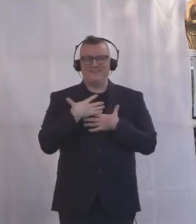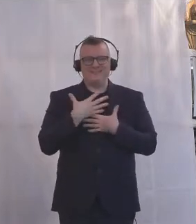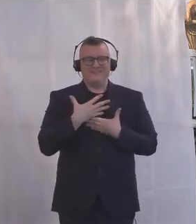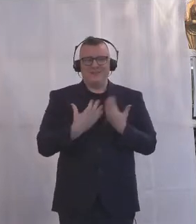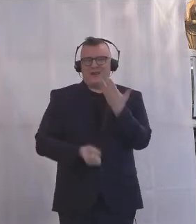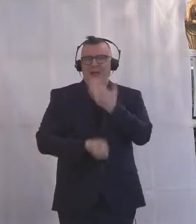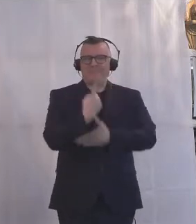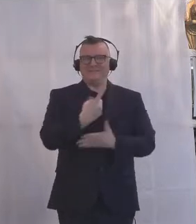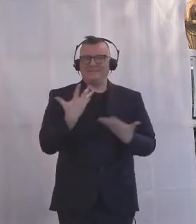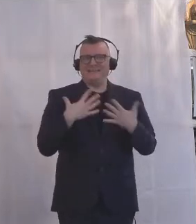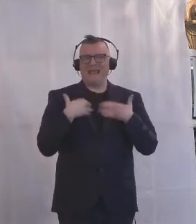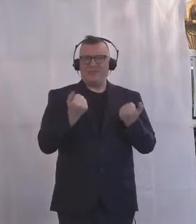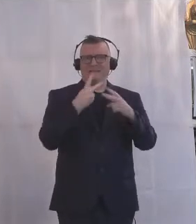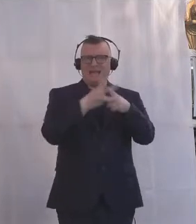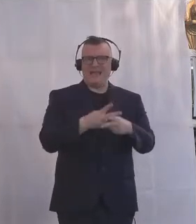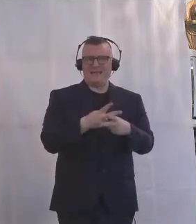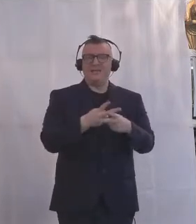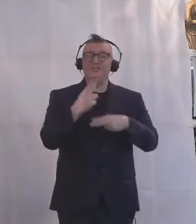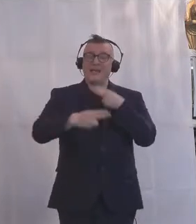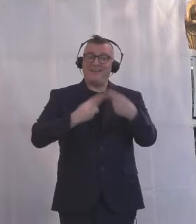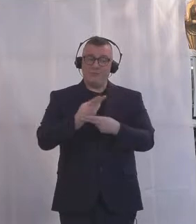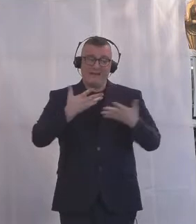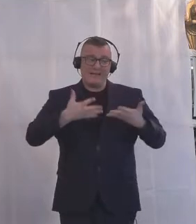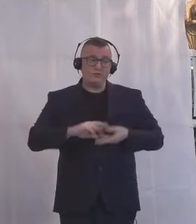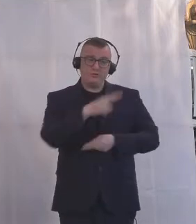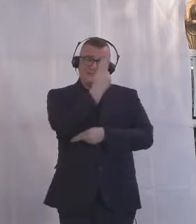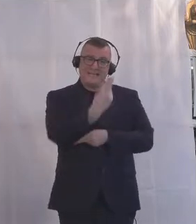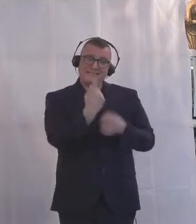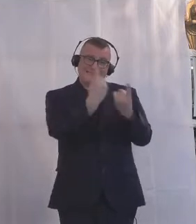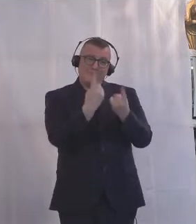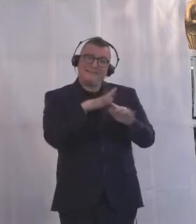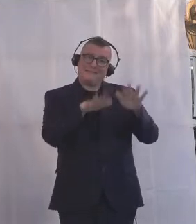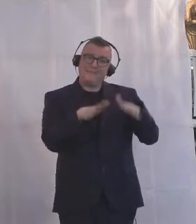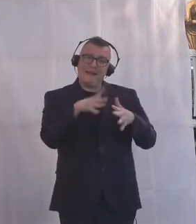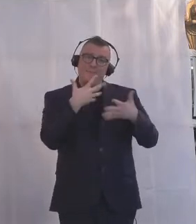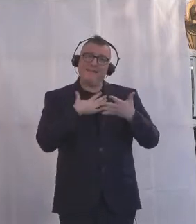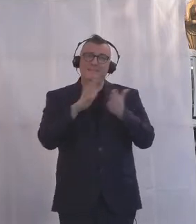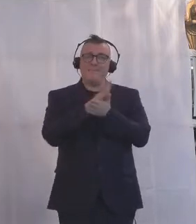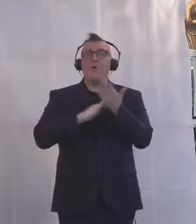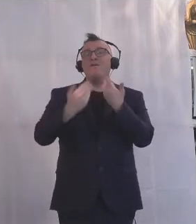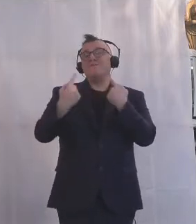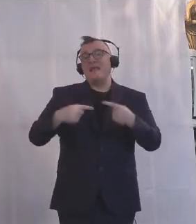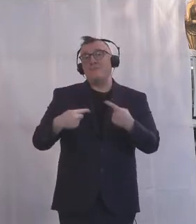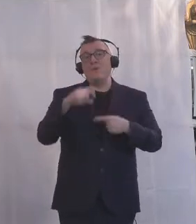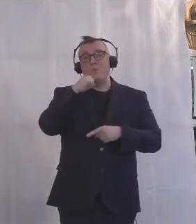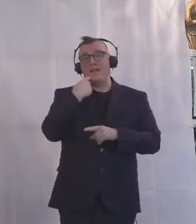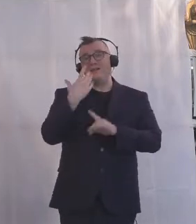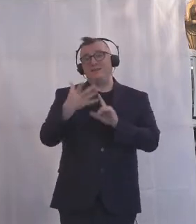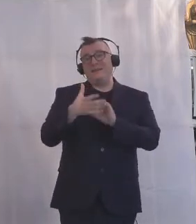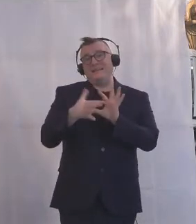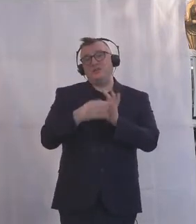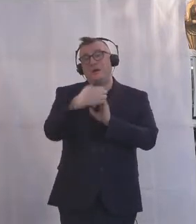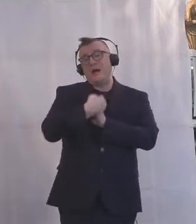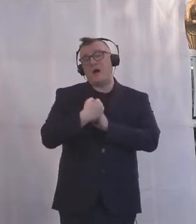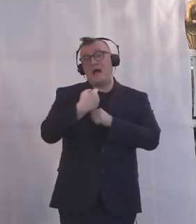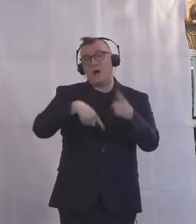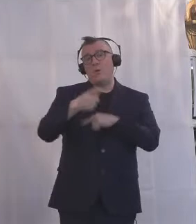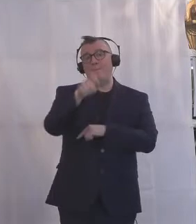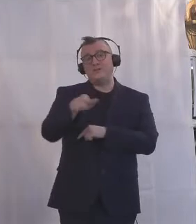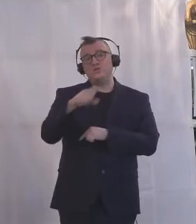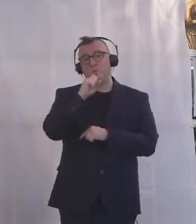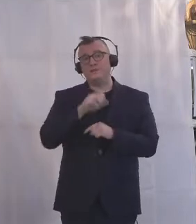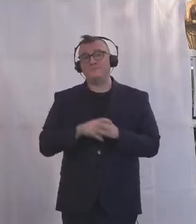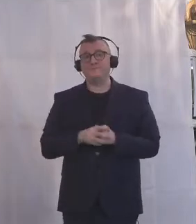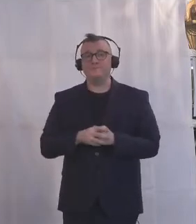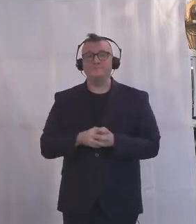fit for our need, then we're going to be much more available to our patients. Great, thank you, Penny. And Tammy, what's the impact that you want to have with your